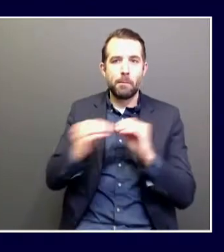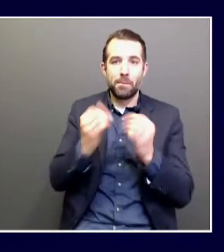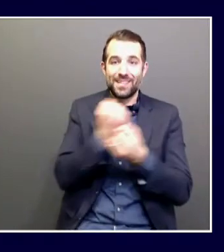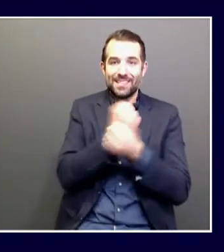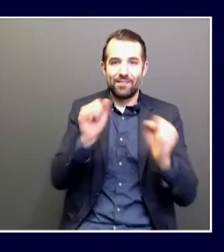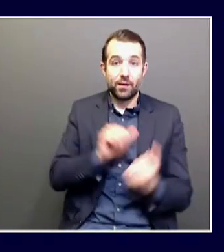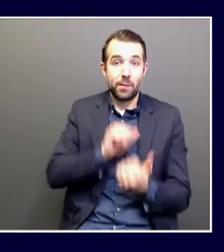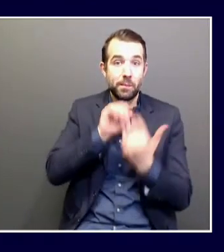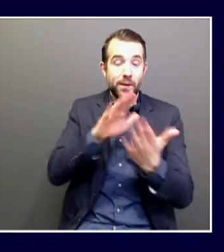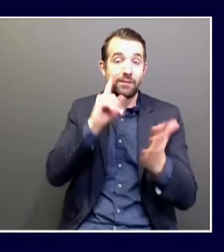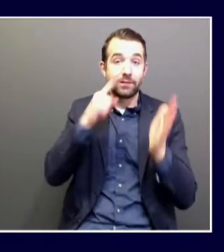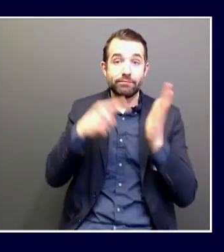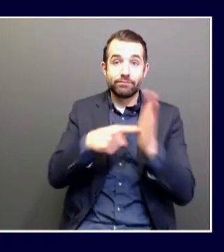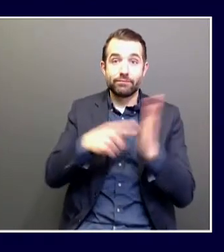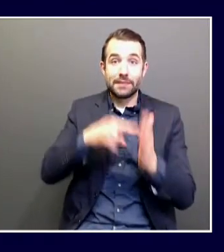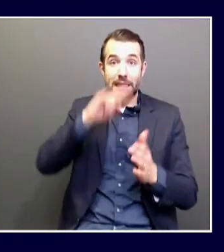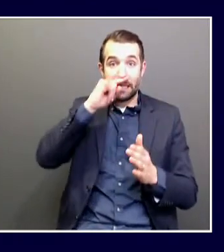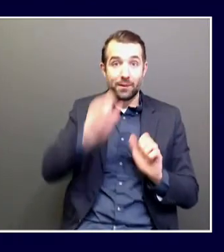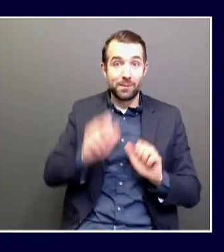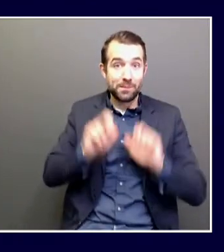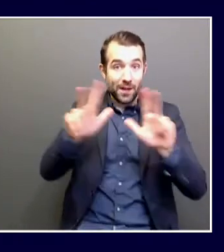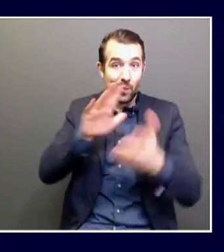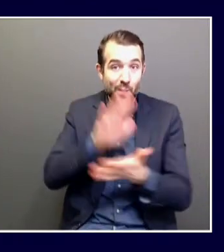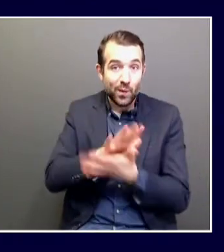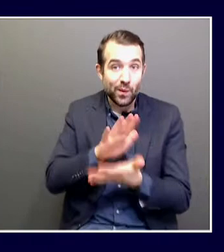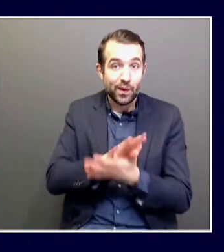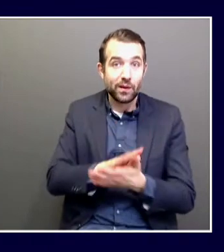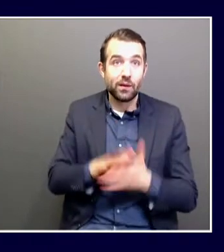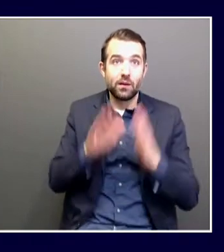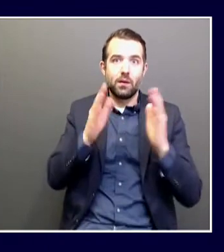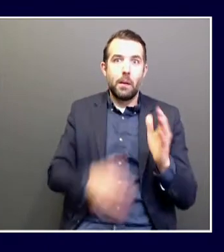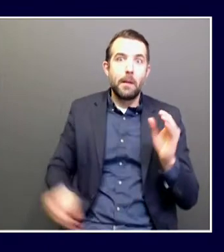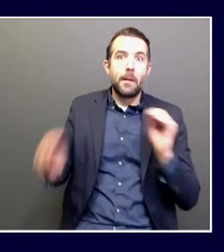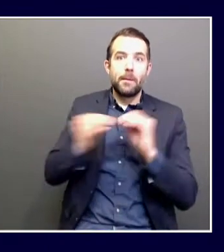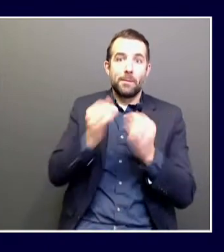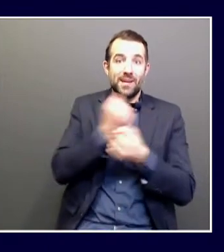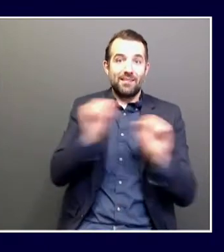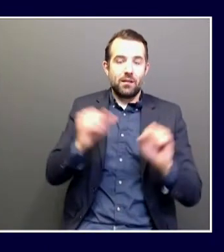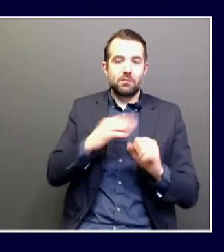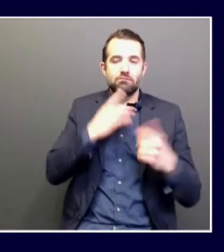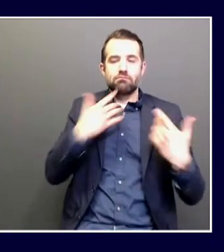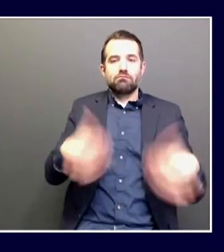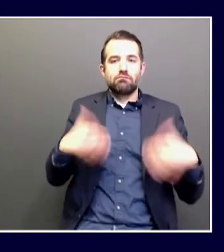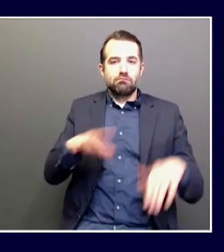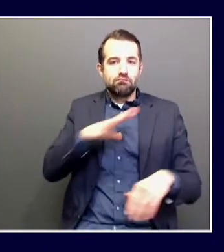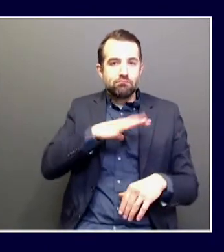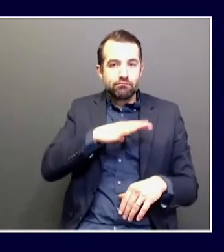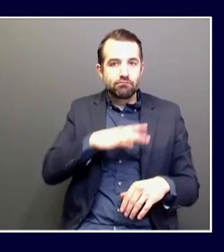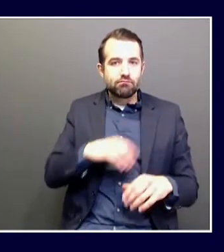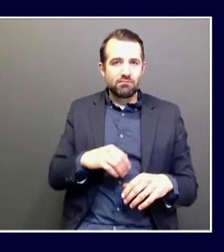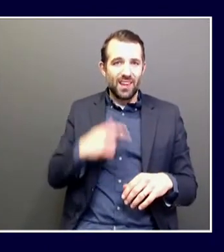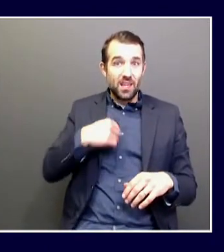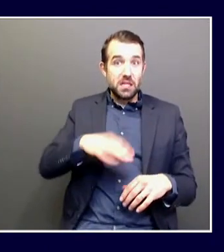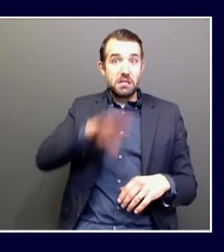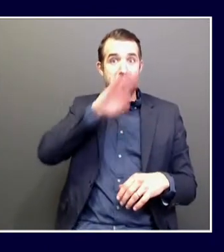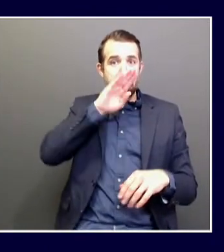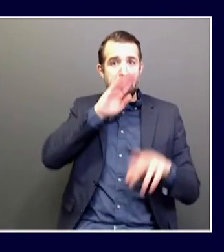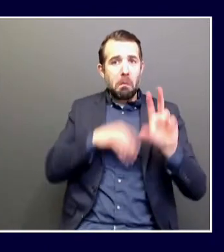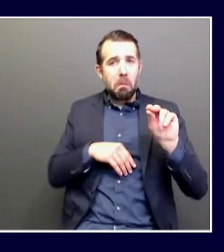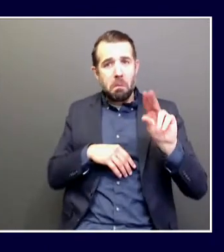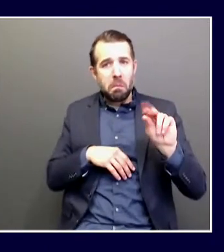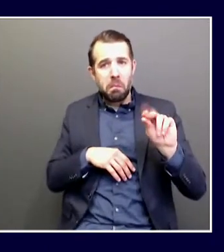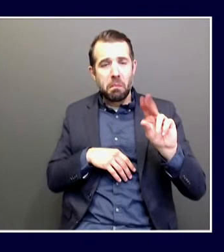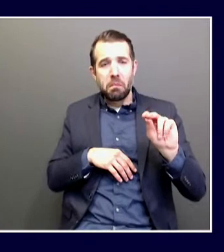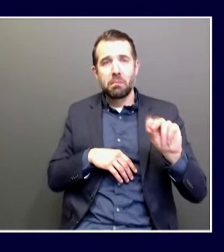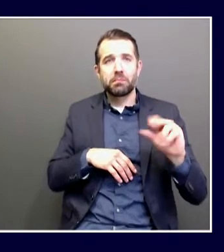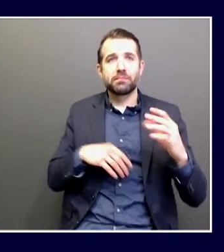So am I discouraged? No. Are things the way that any of us would have wished them to be? No, of course not. But we're not